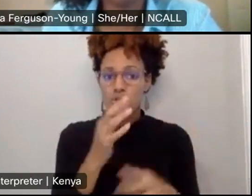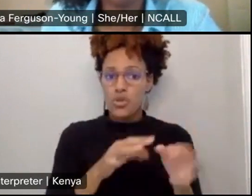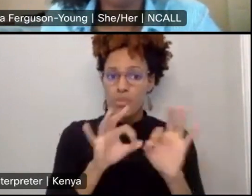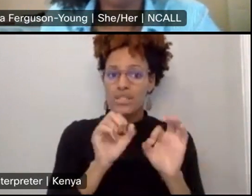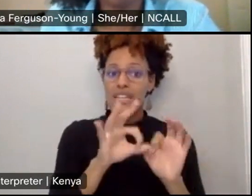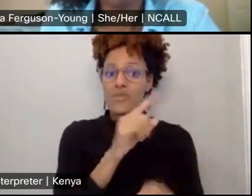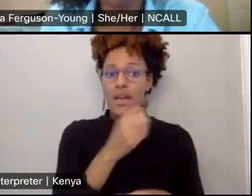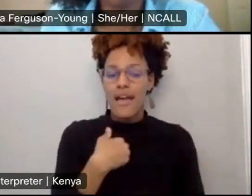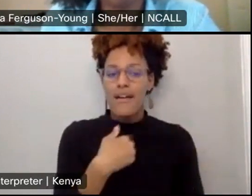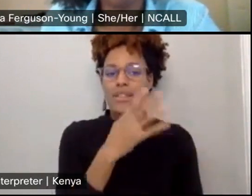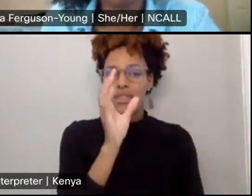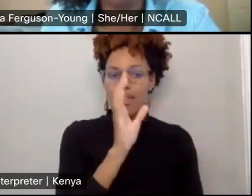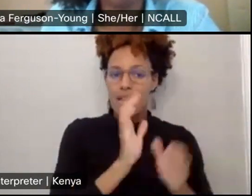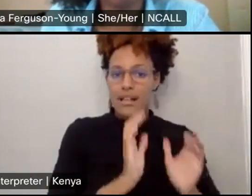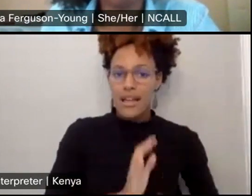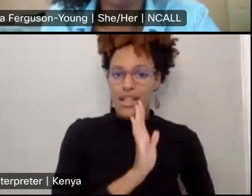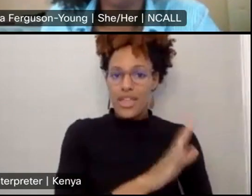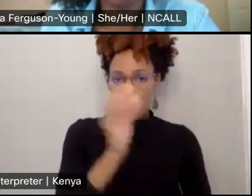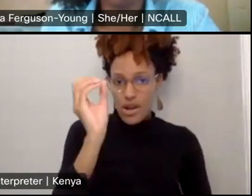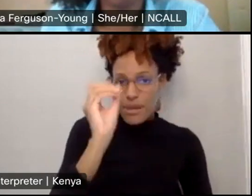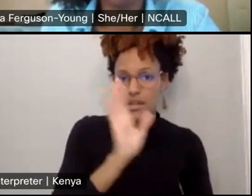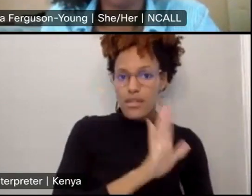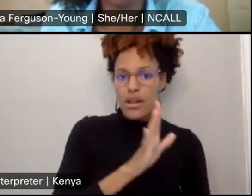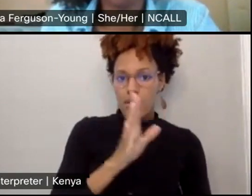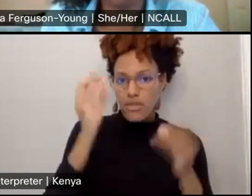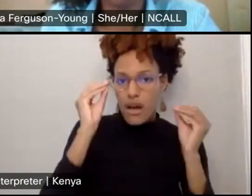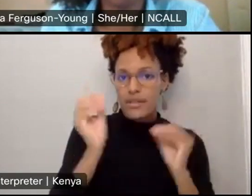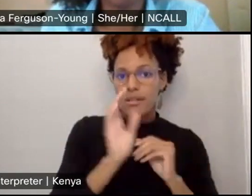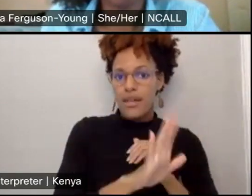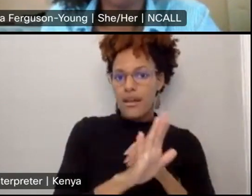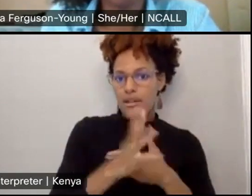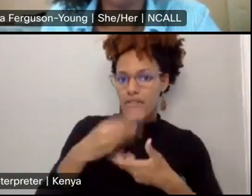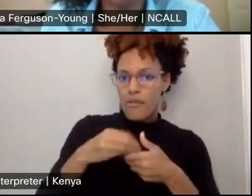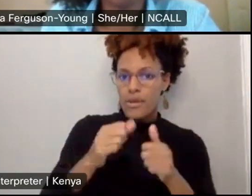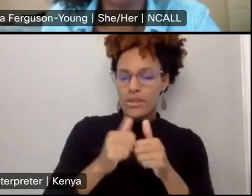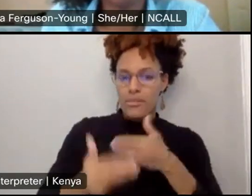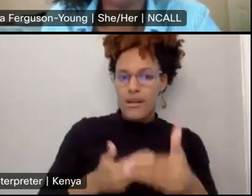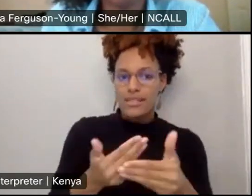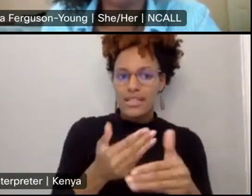client and work on that together.